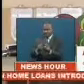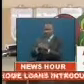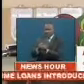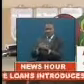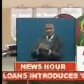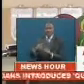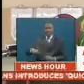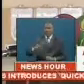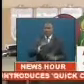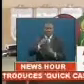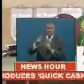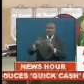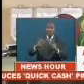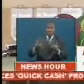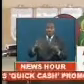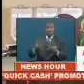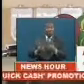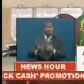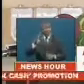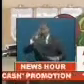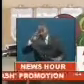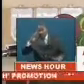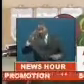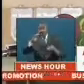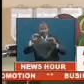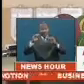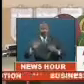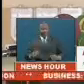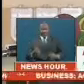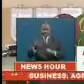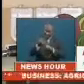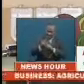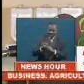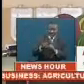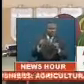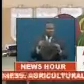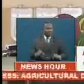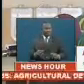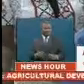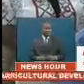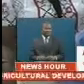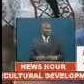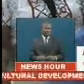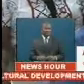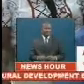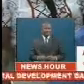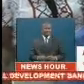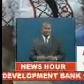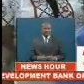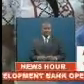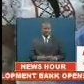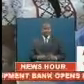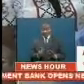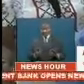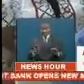us to reward successful and most innovative teachers in our classrooms. We also count on society to assist